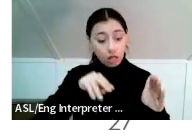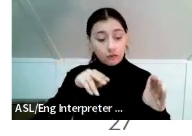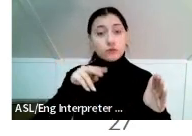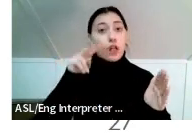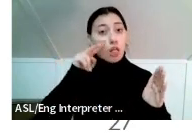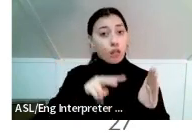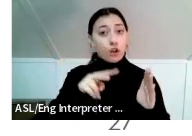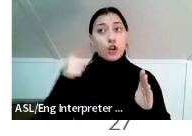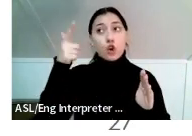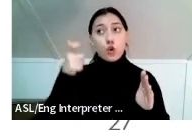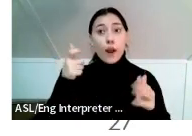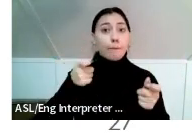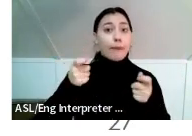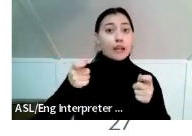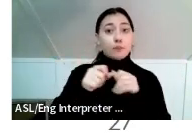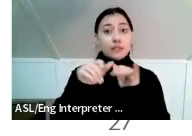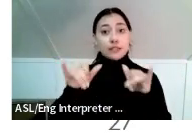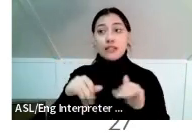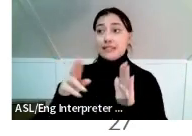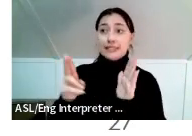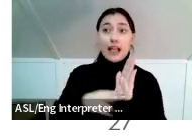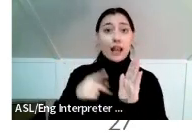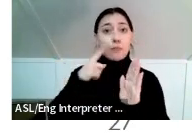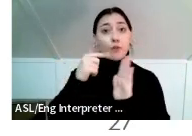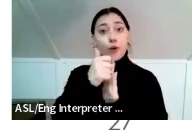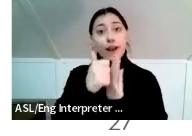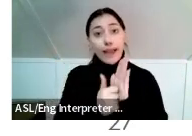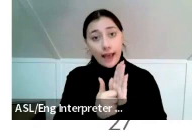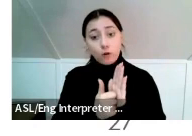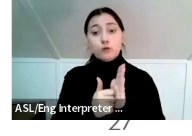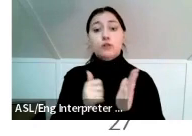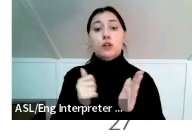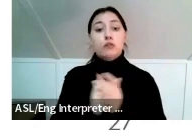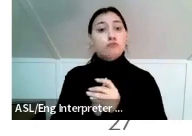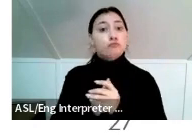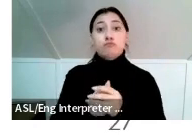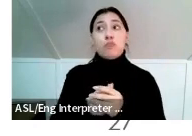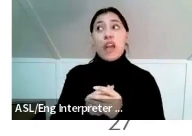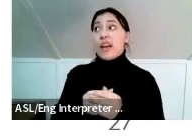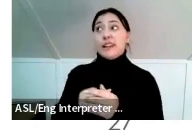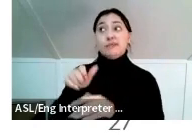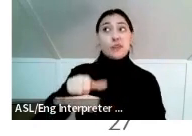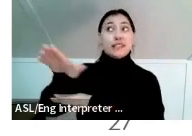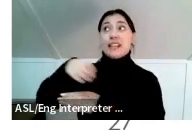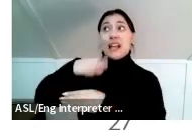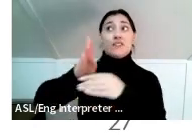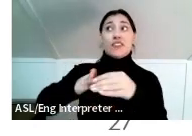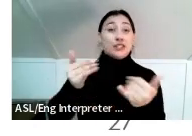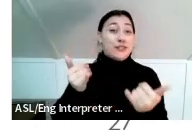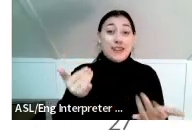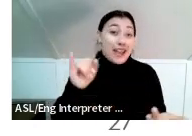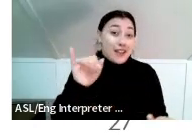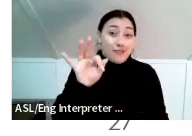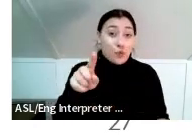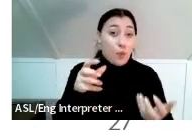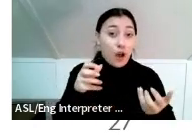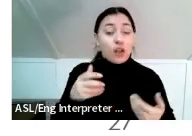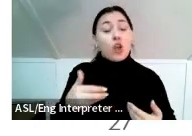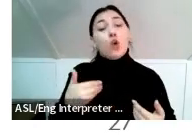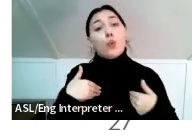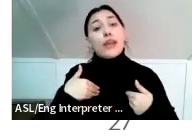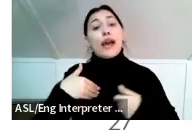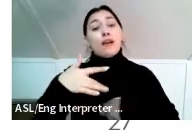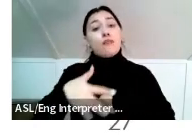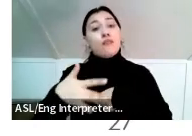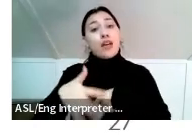for an account, or log into your account and complete it today, if you like. We have office hours, and we